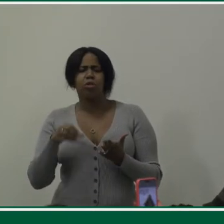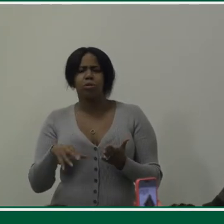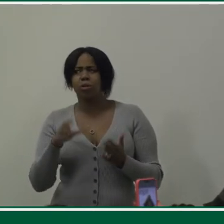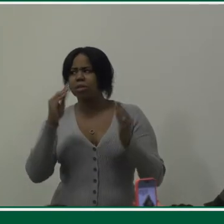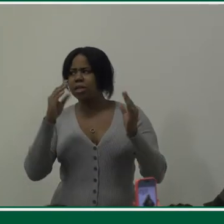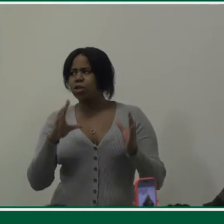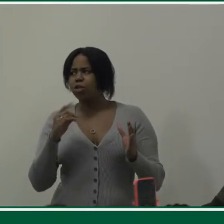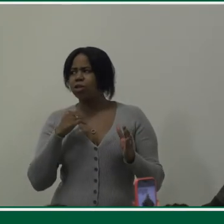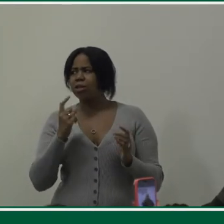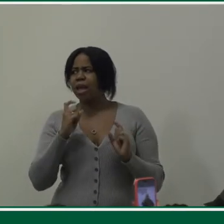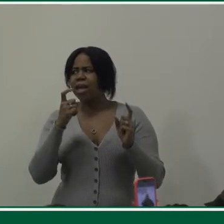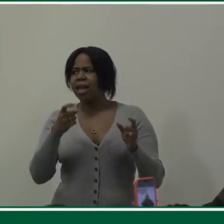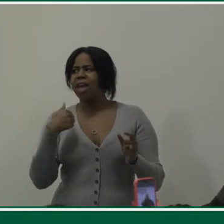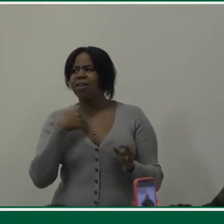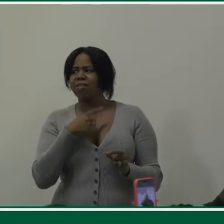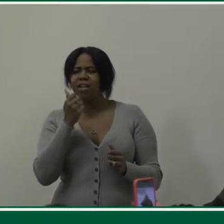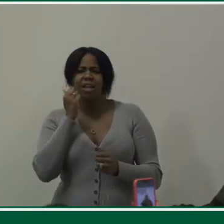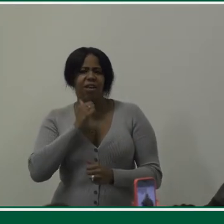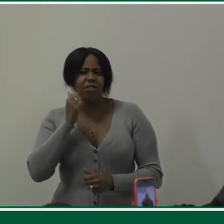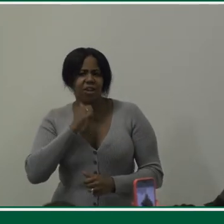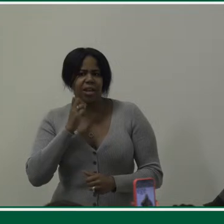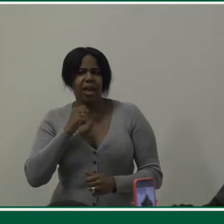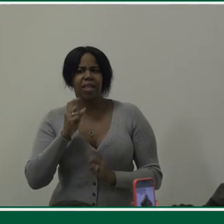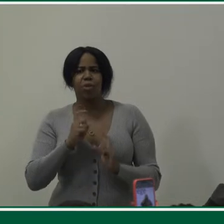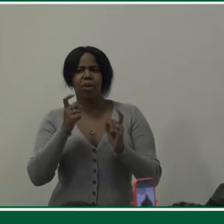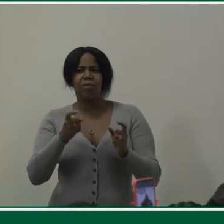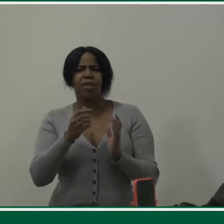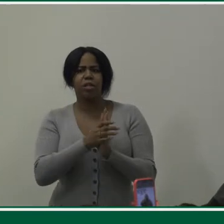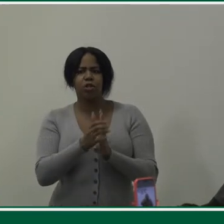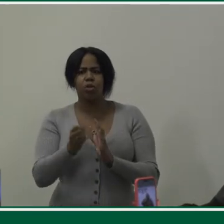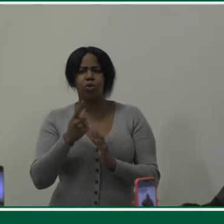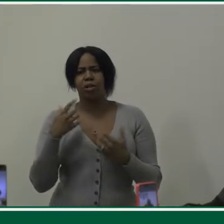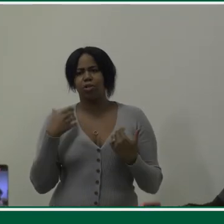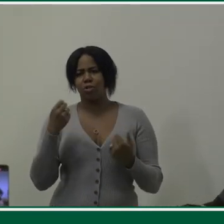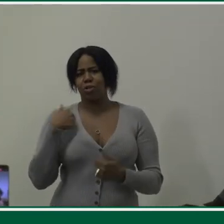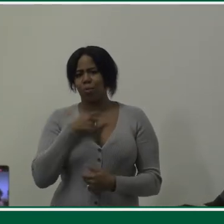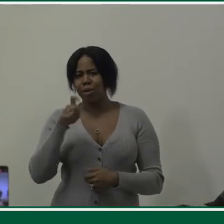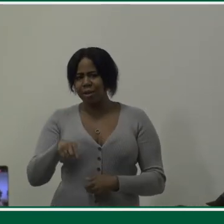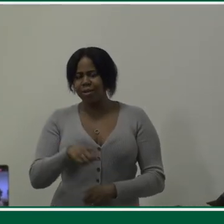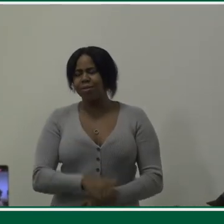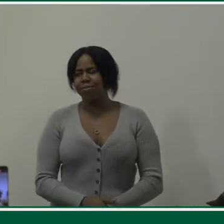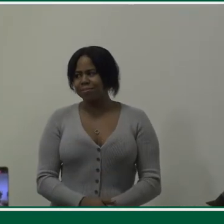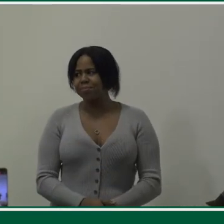single day and gave us the tools and the strength that we need.